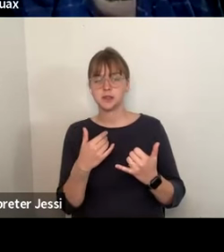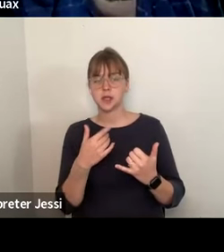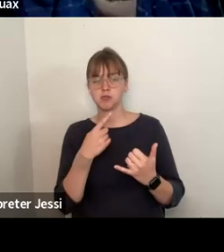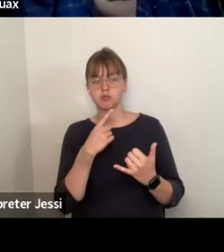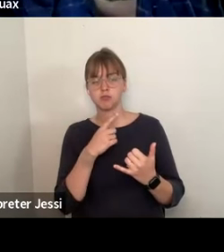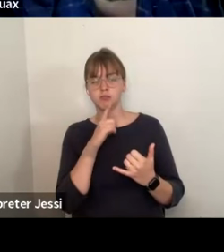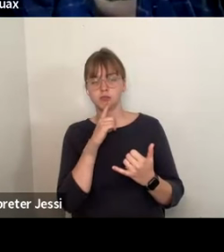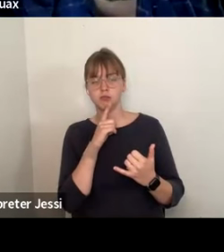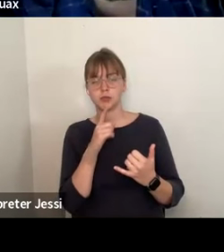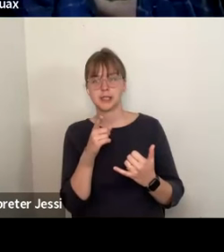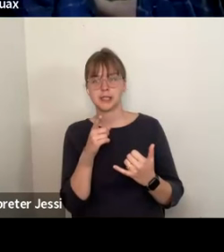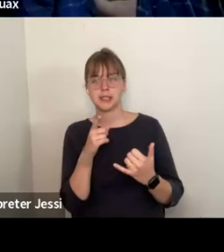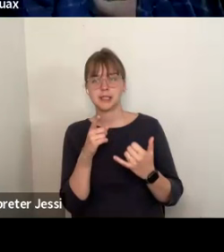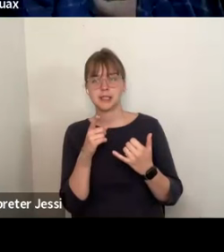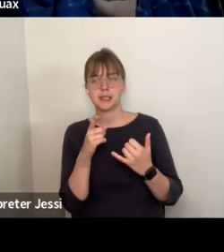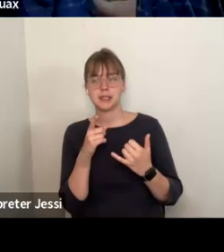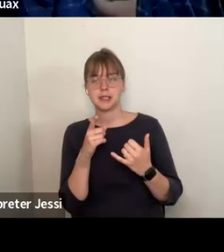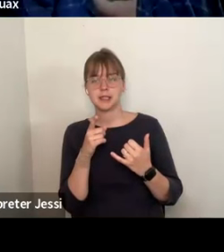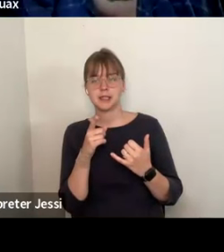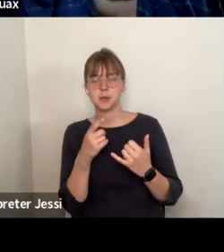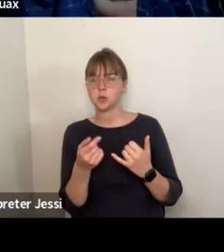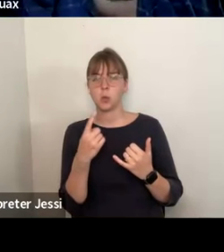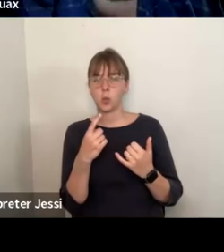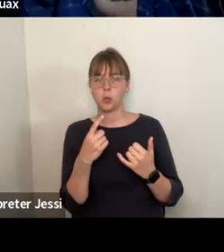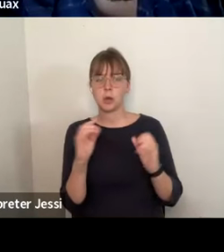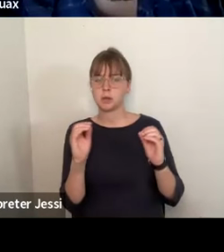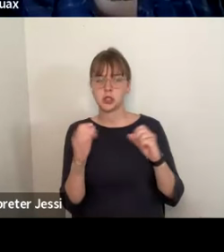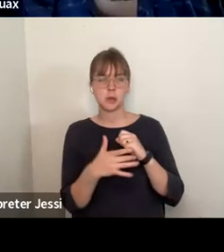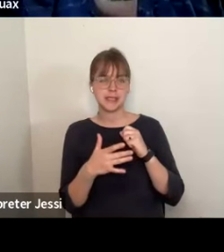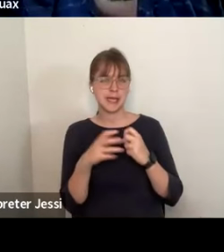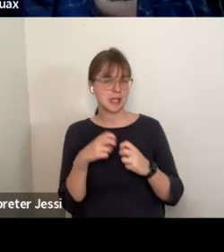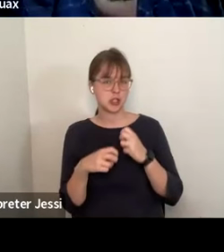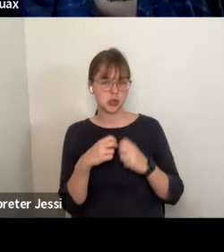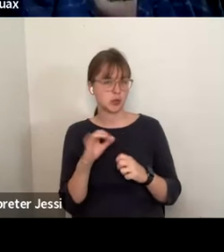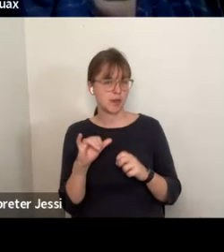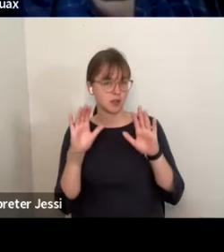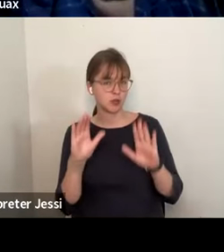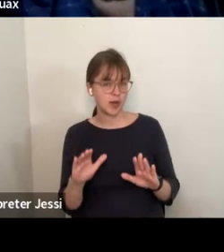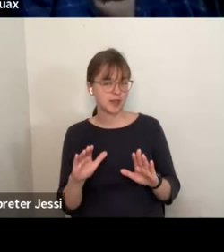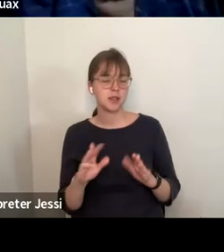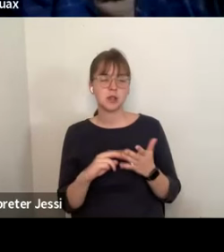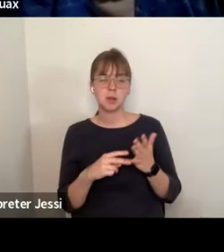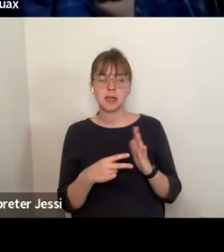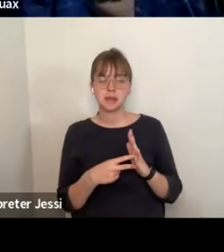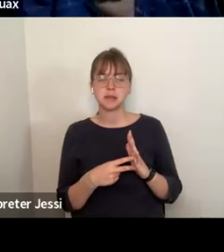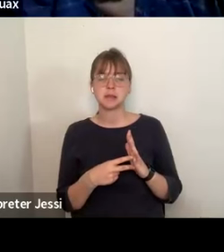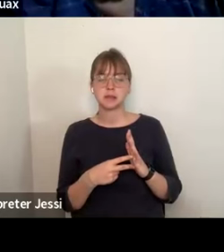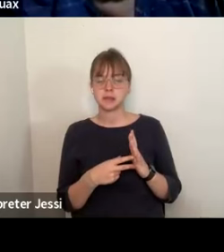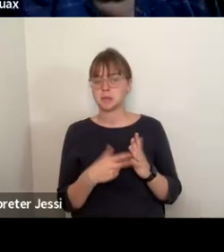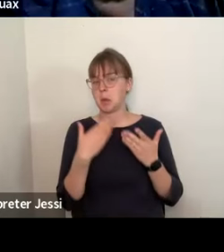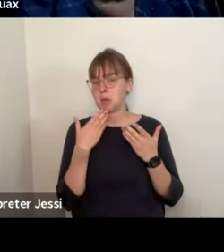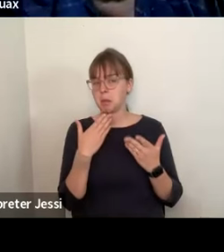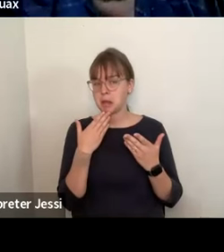successful tech issue during it. Nobody had any major issues, so that was great. And we just appreciate all the presenters